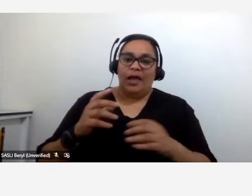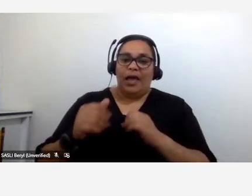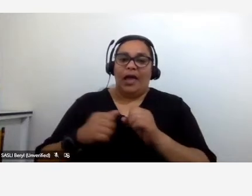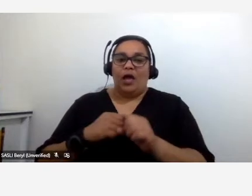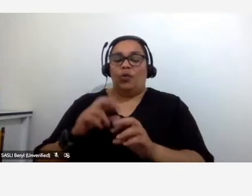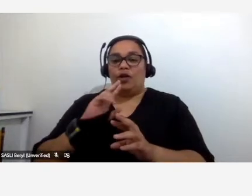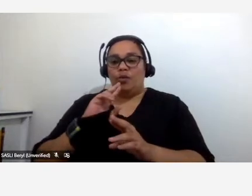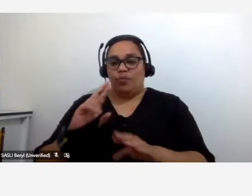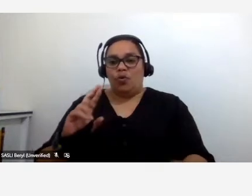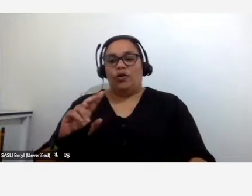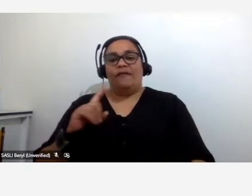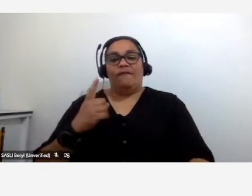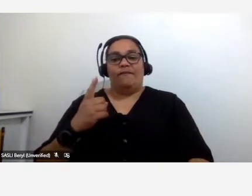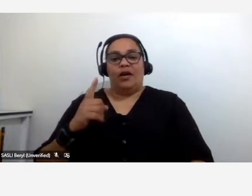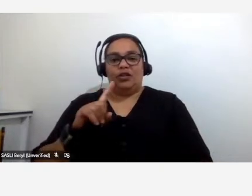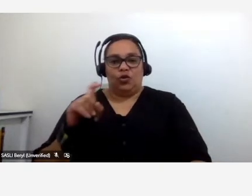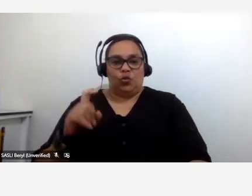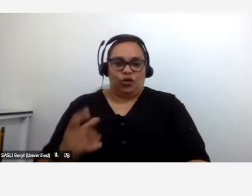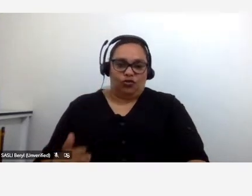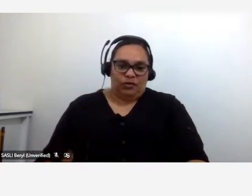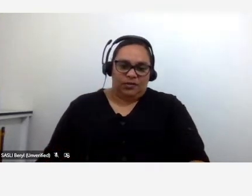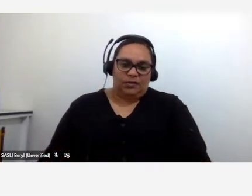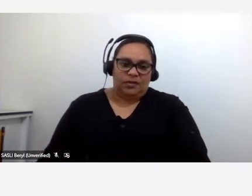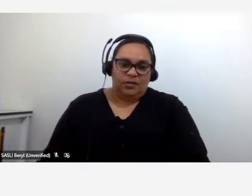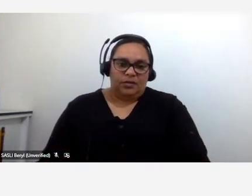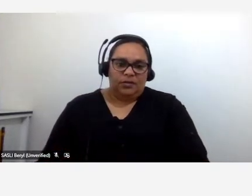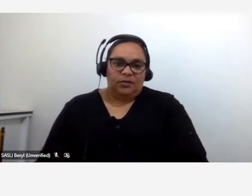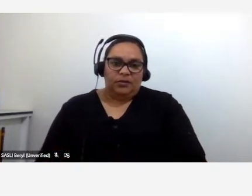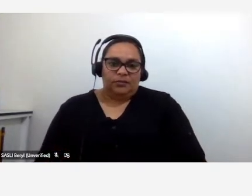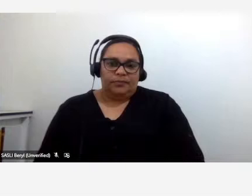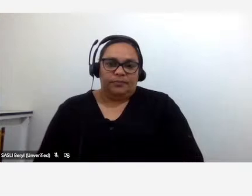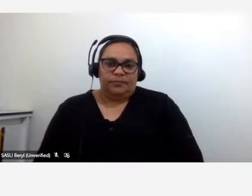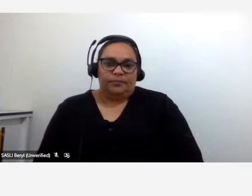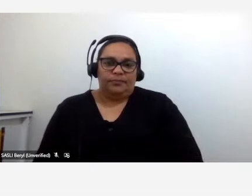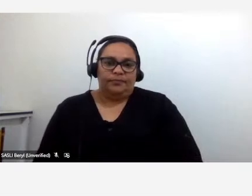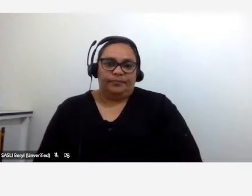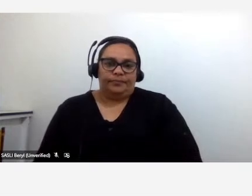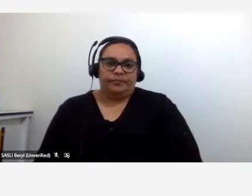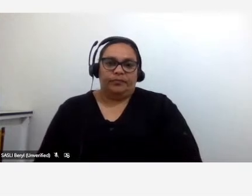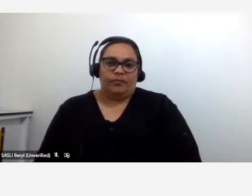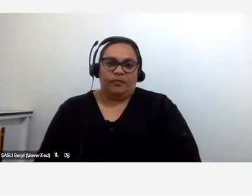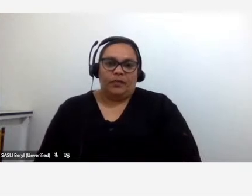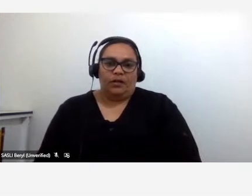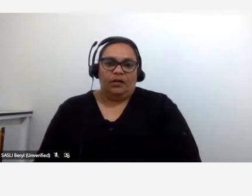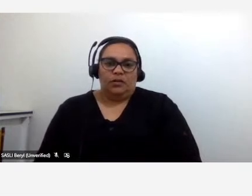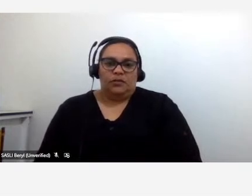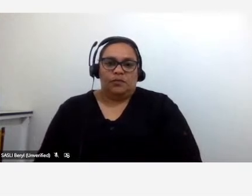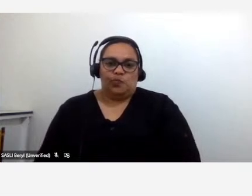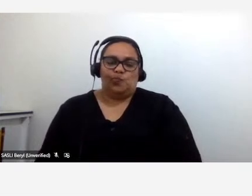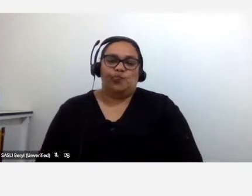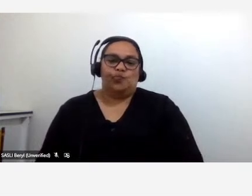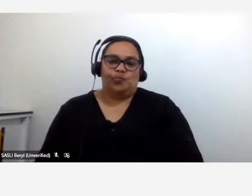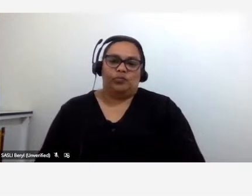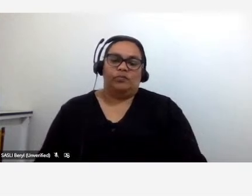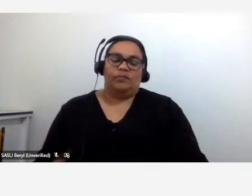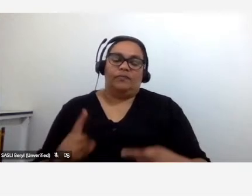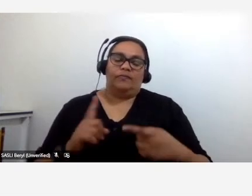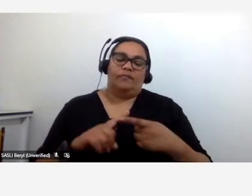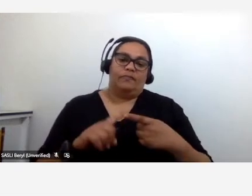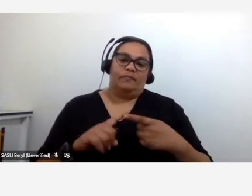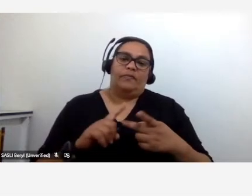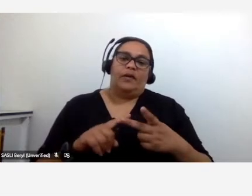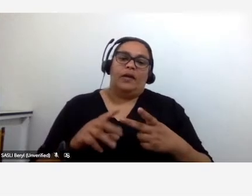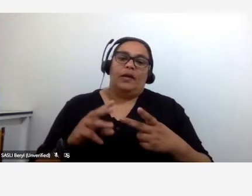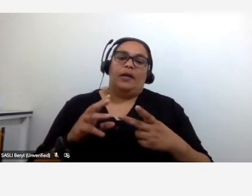report, first round of questions. Okay. Member Gwensu, Member